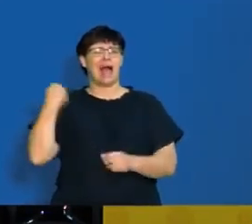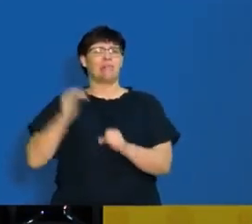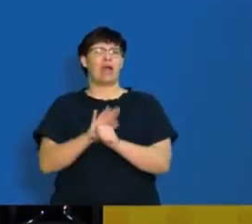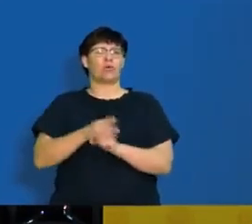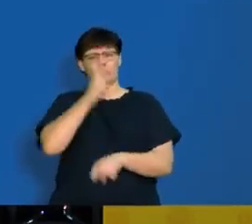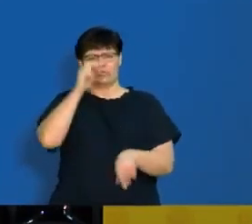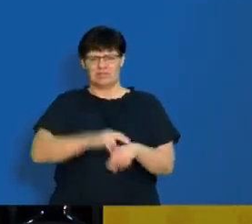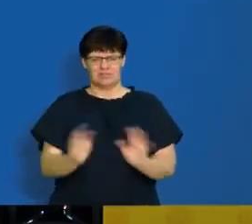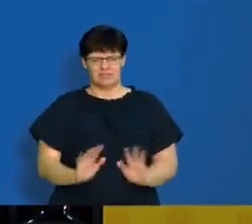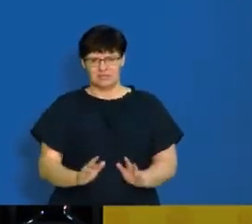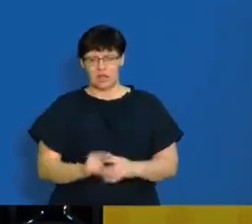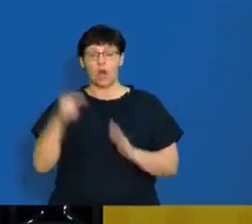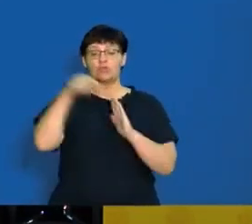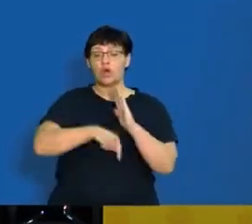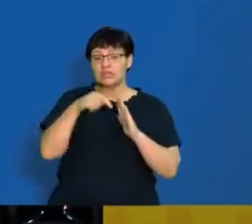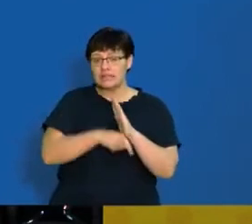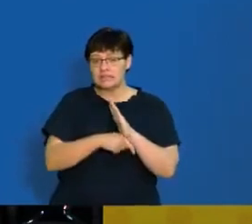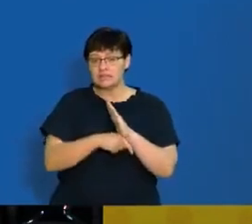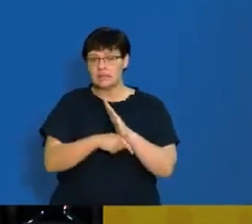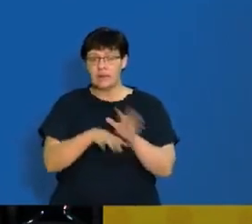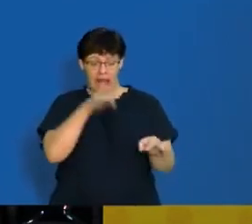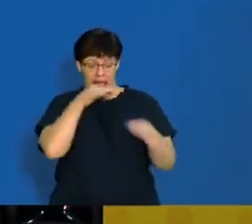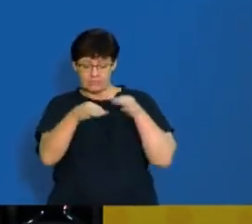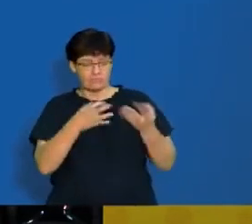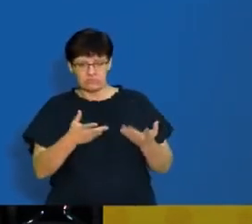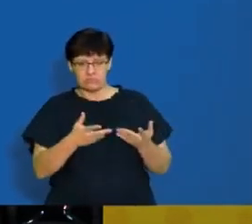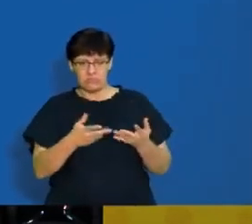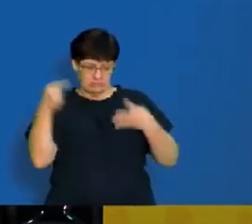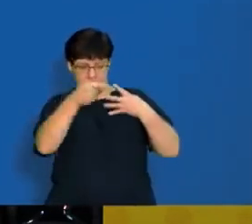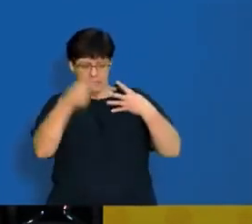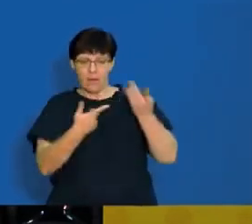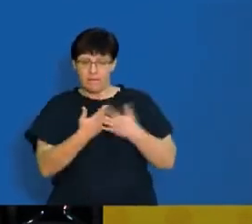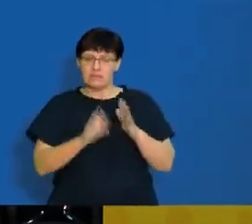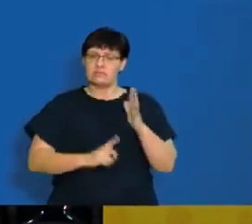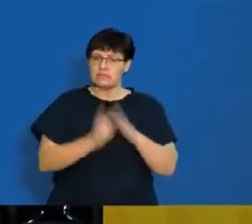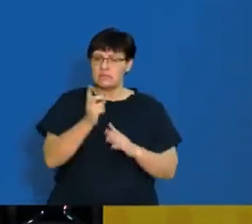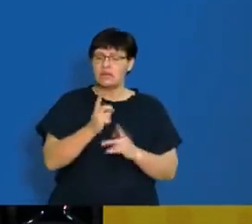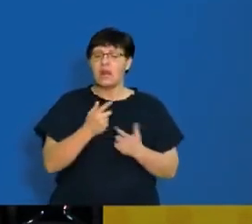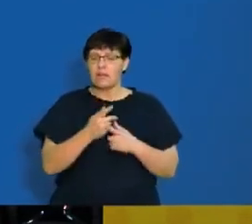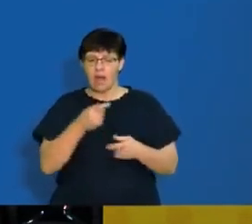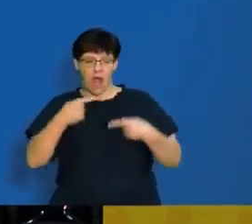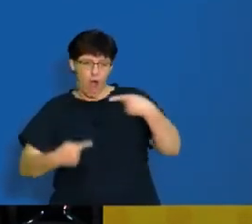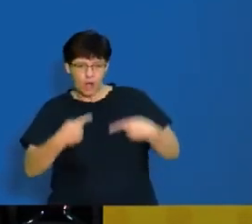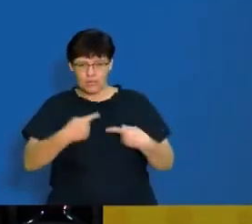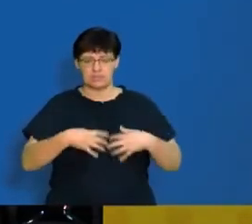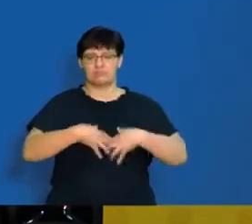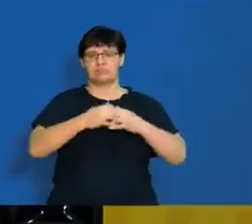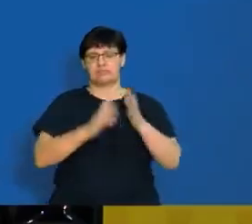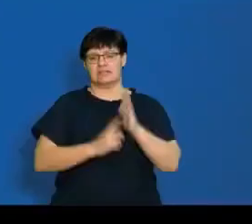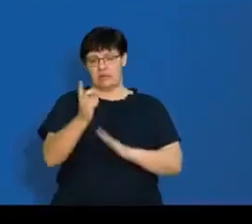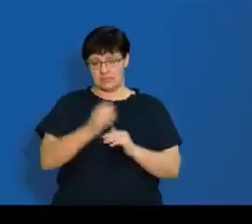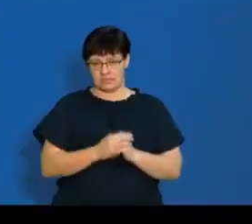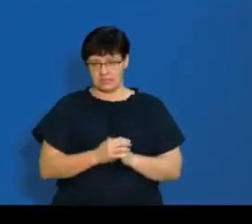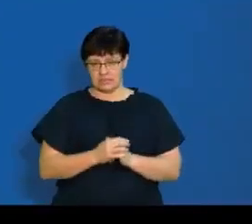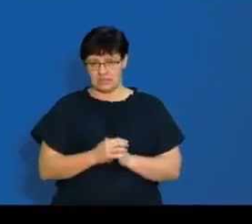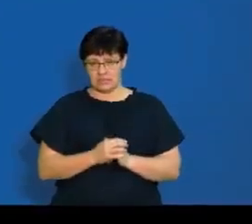information. Content should not be descriptive. We should use it to develop a line of argument. That is very important.